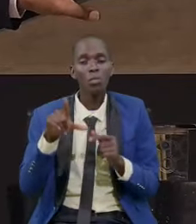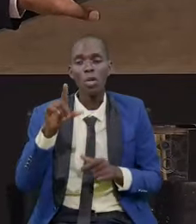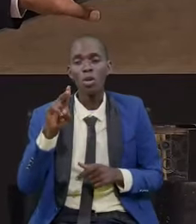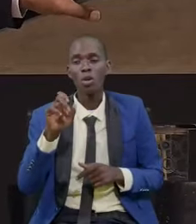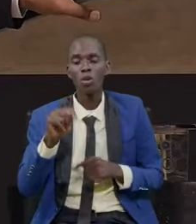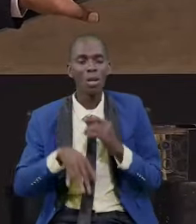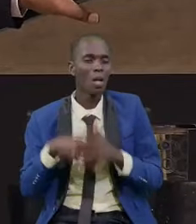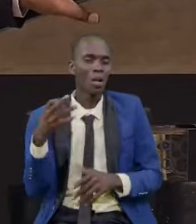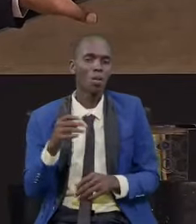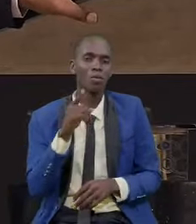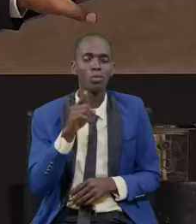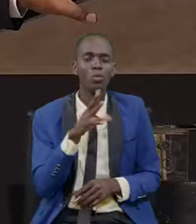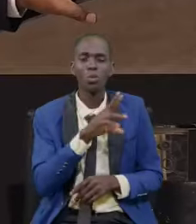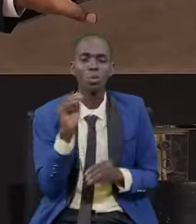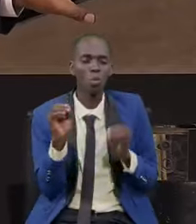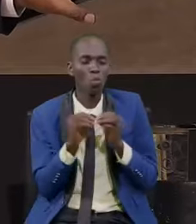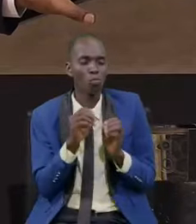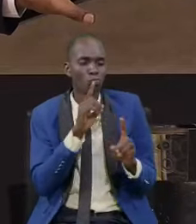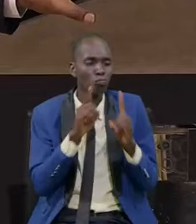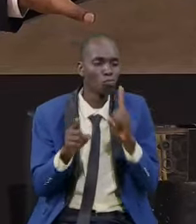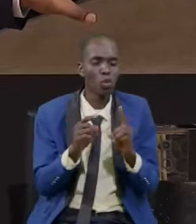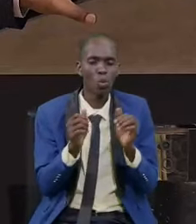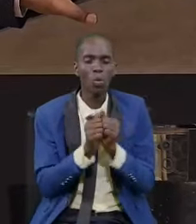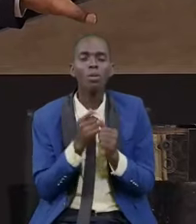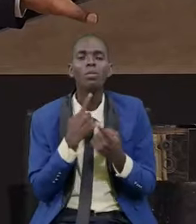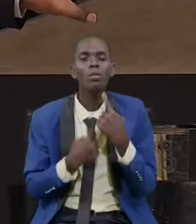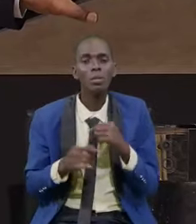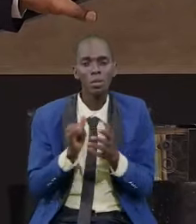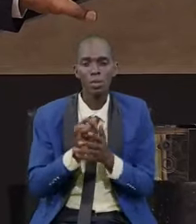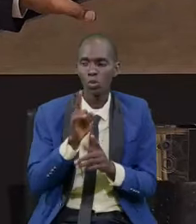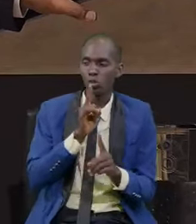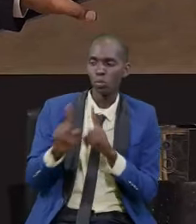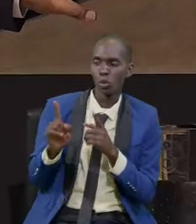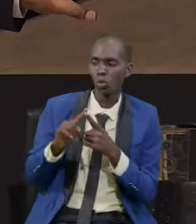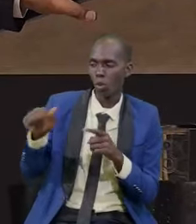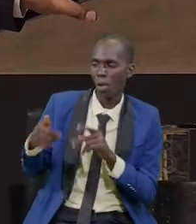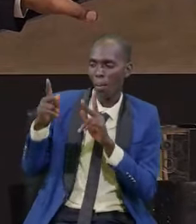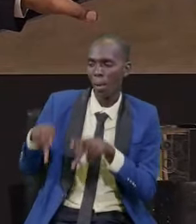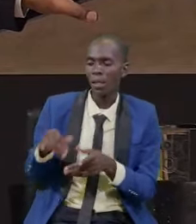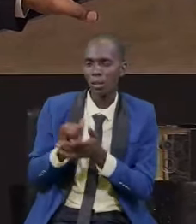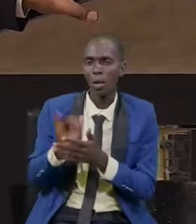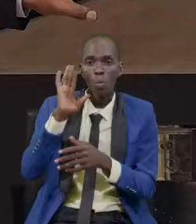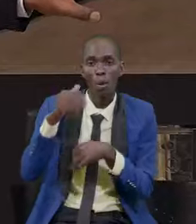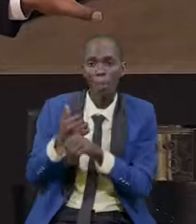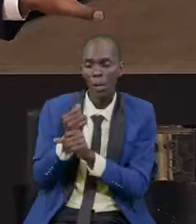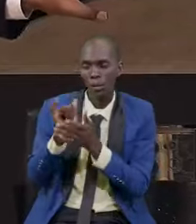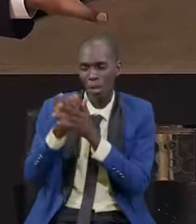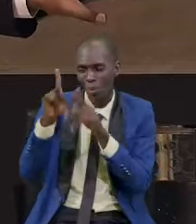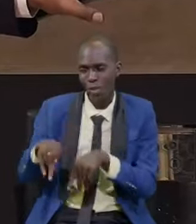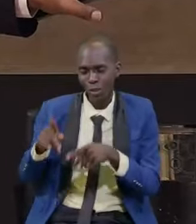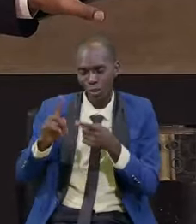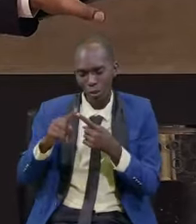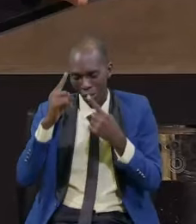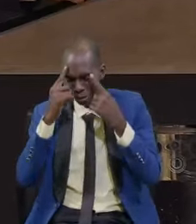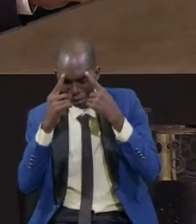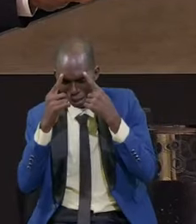words of, you know, of lust that you speak to another person, that you make the person think or begin to think